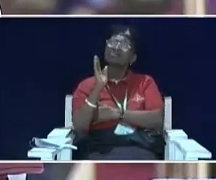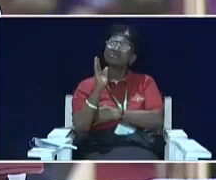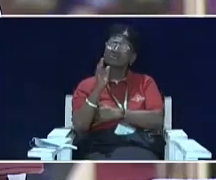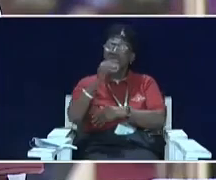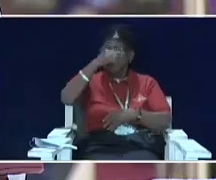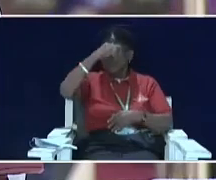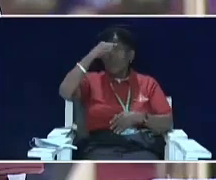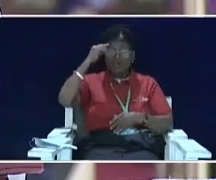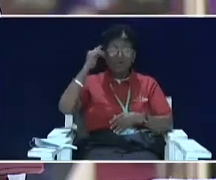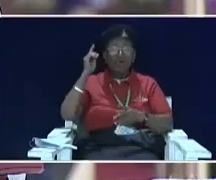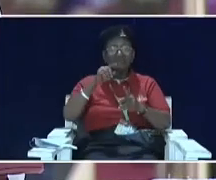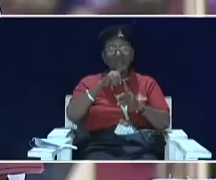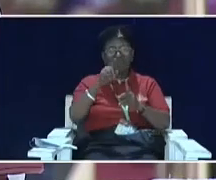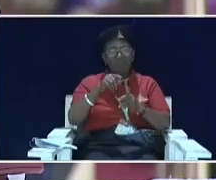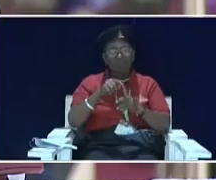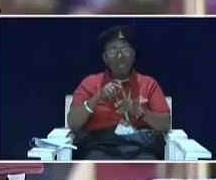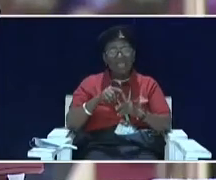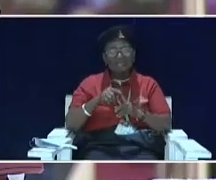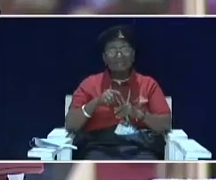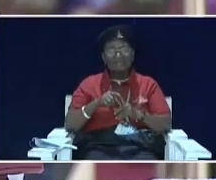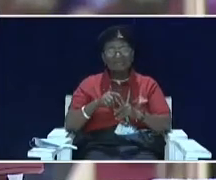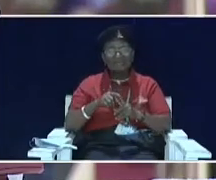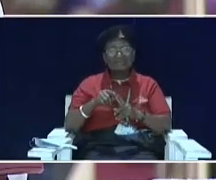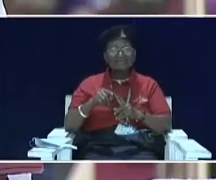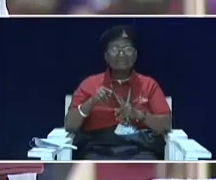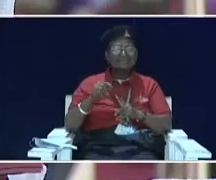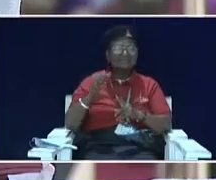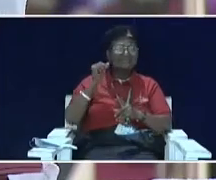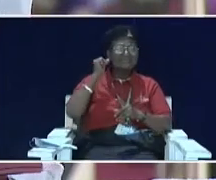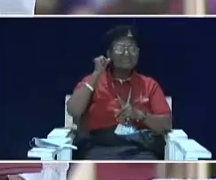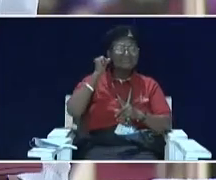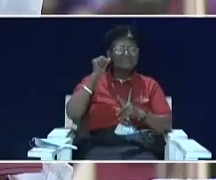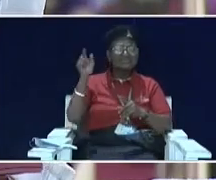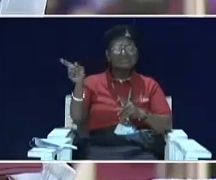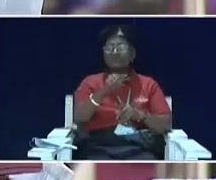Because when, if you get that invitation once,